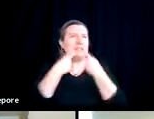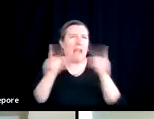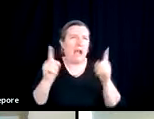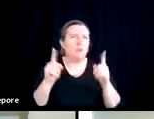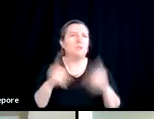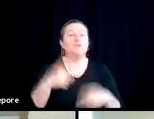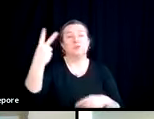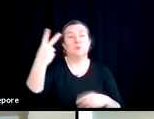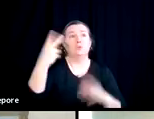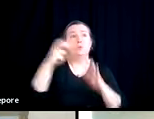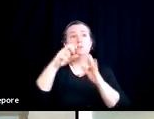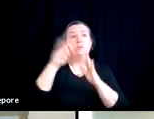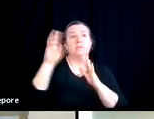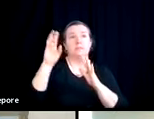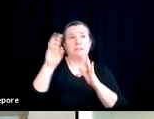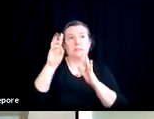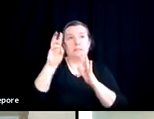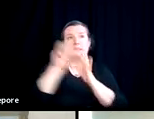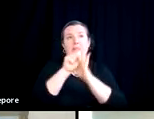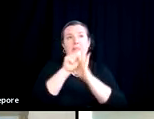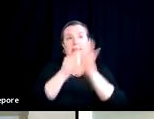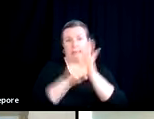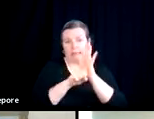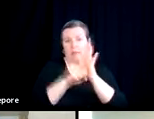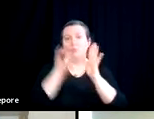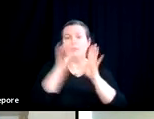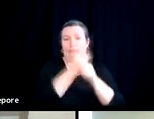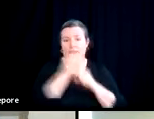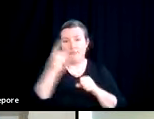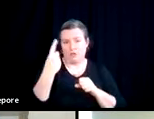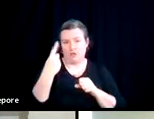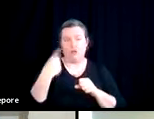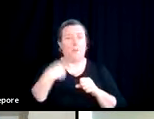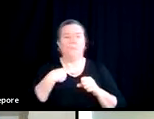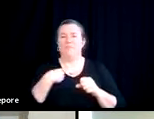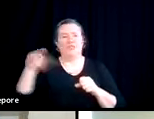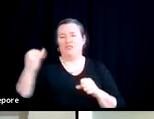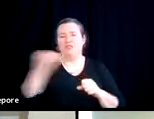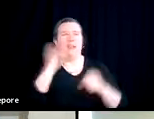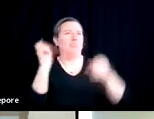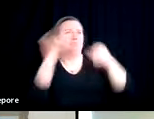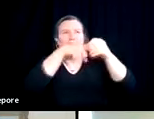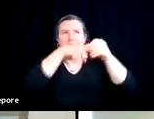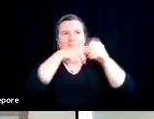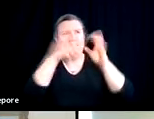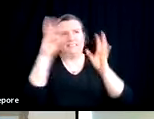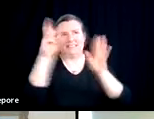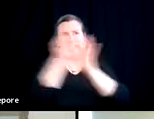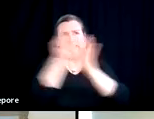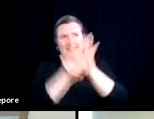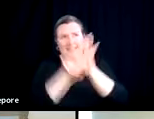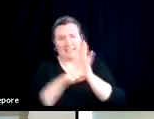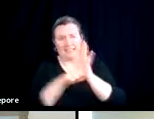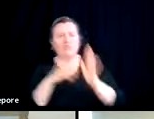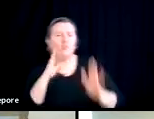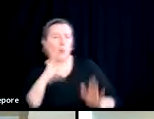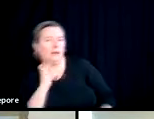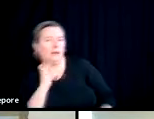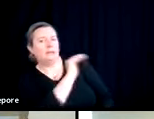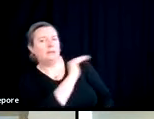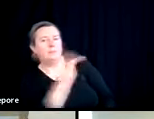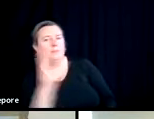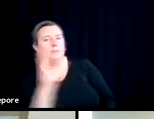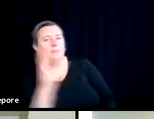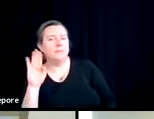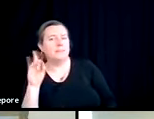states, but we certainly put out some feelers to the Biden administration to get us in the queue and get us in get